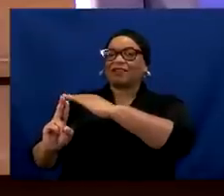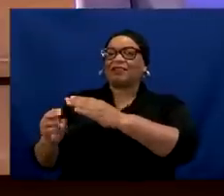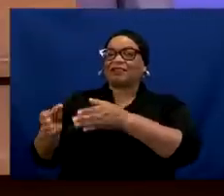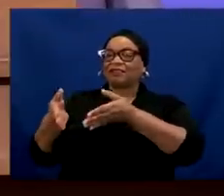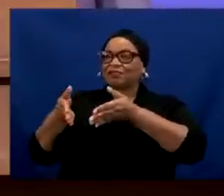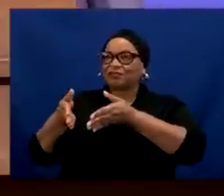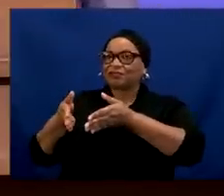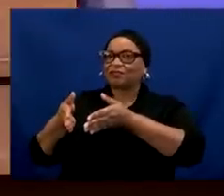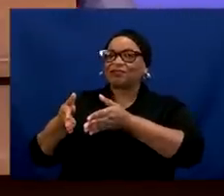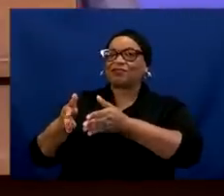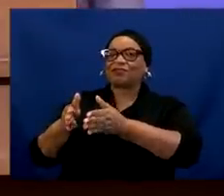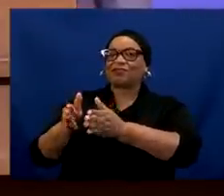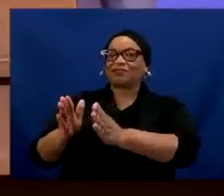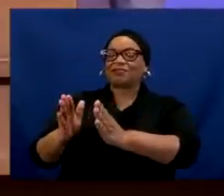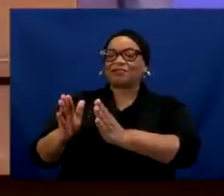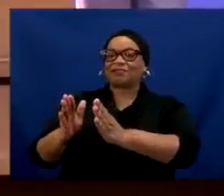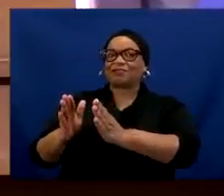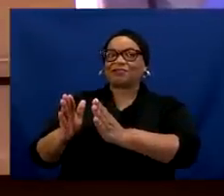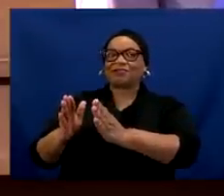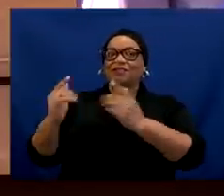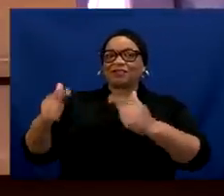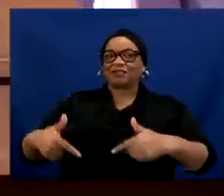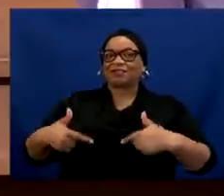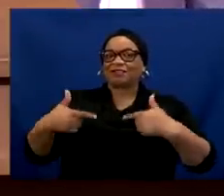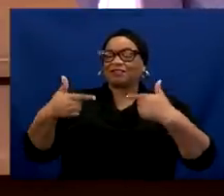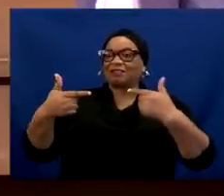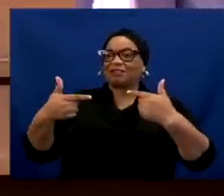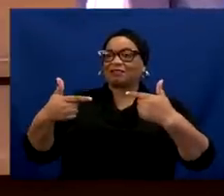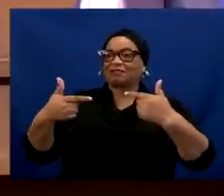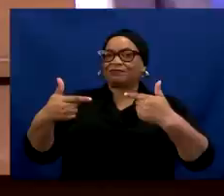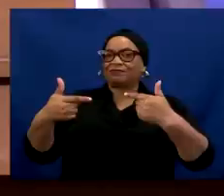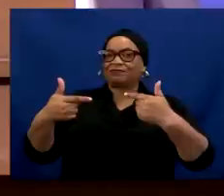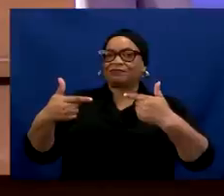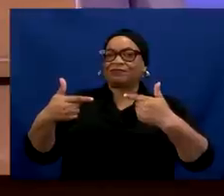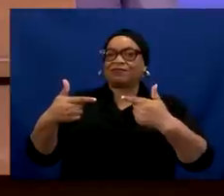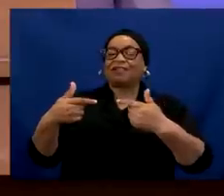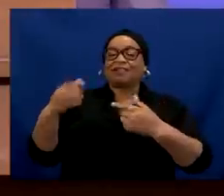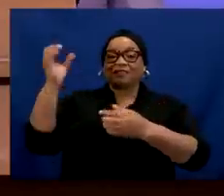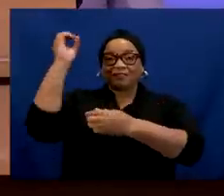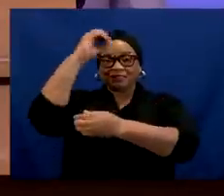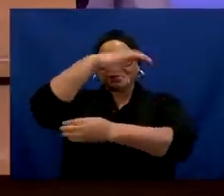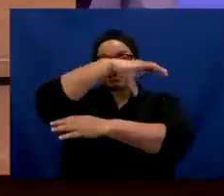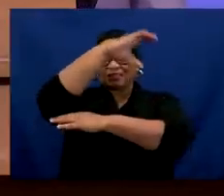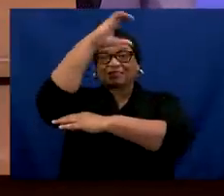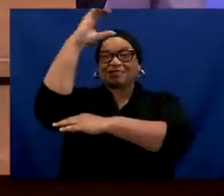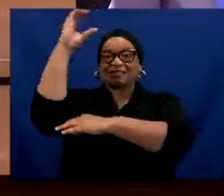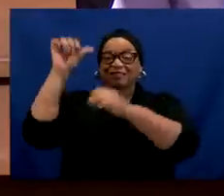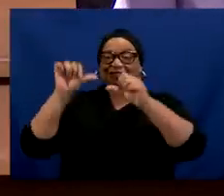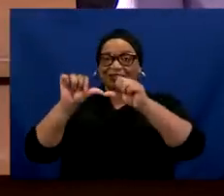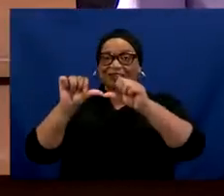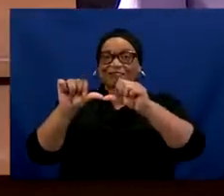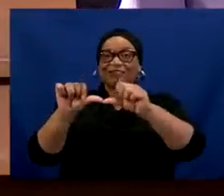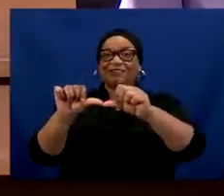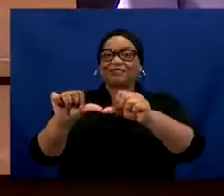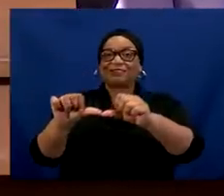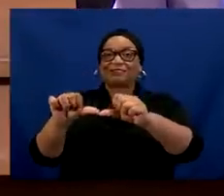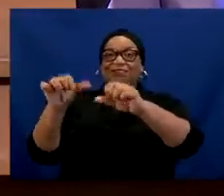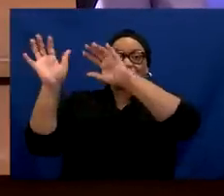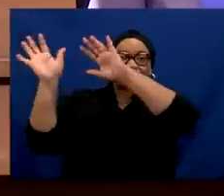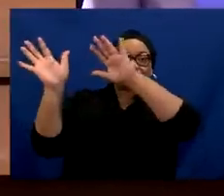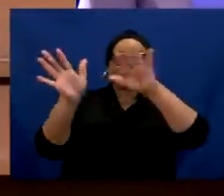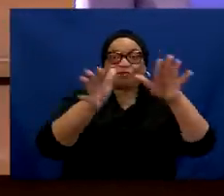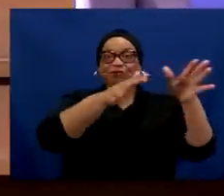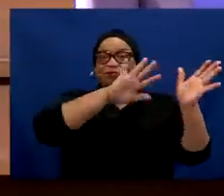to roll on one more day. We rose and the sun still was shining. We still felt the breeze of a new